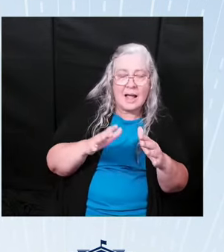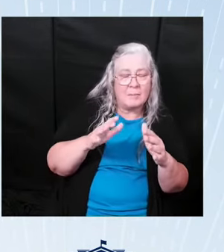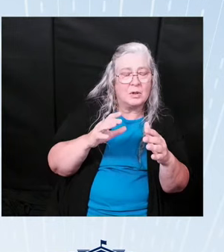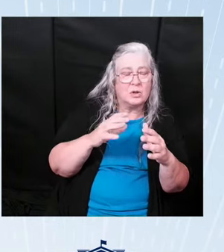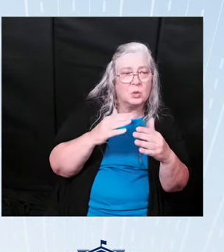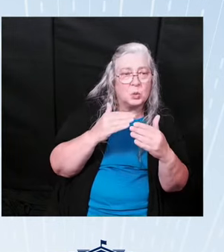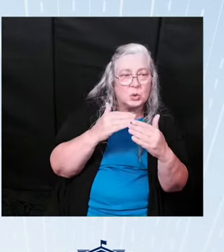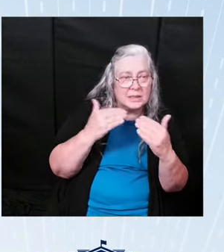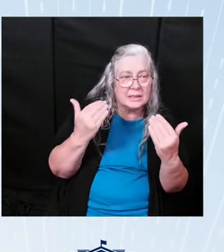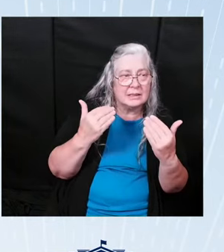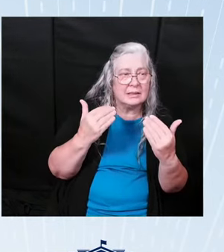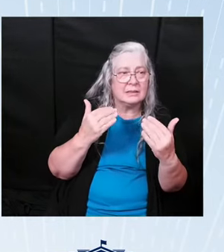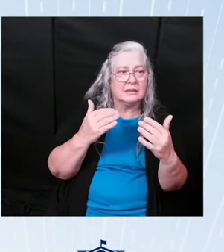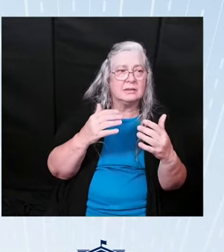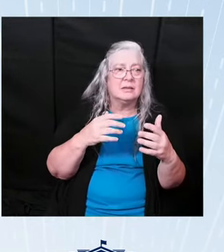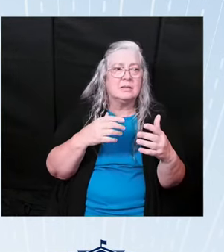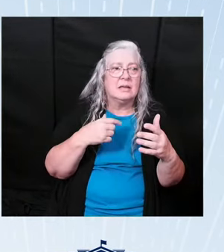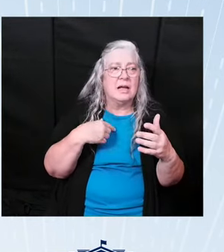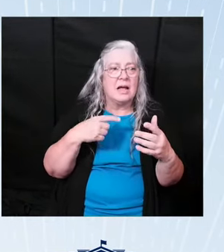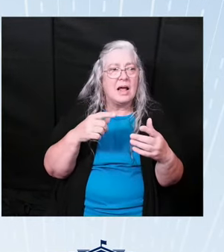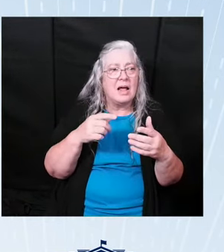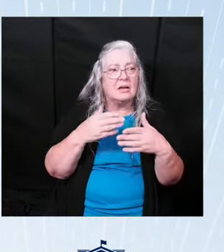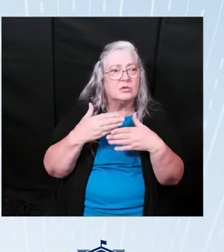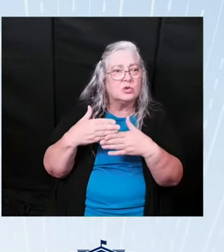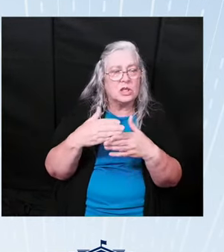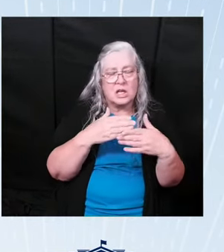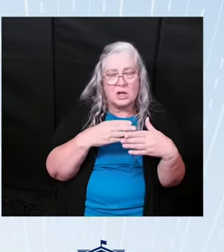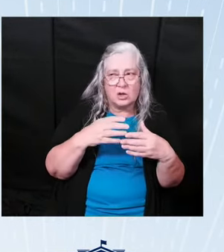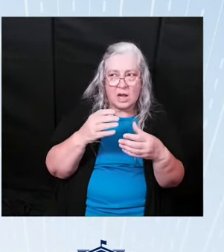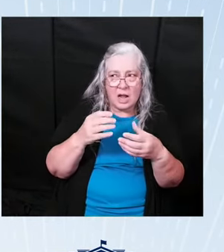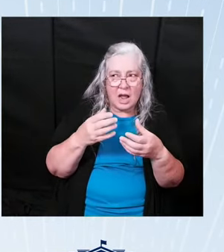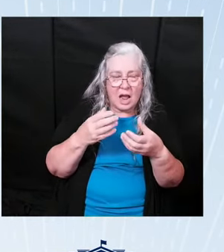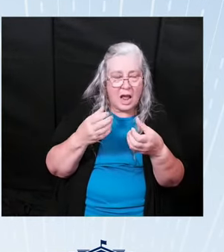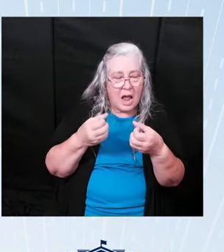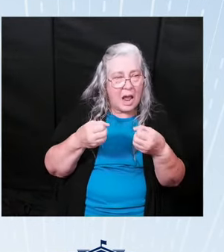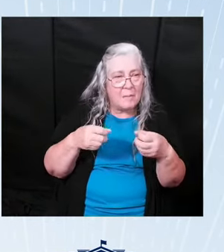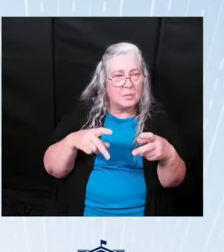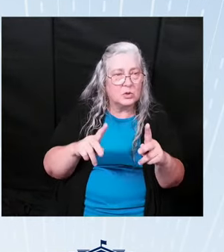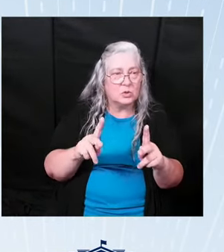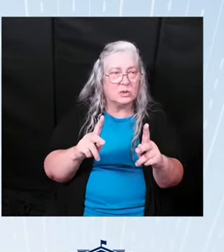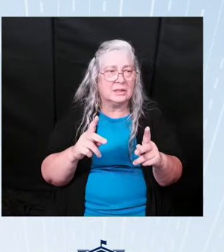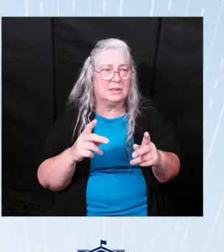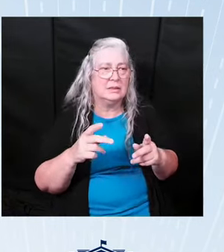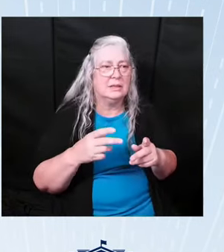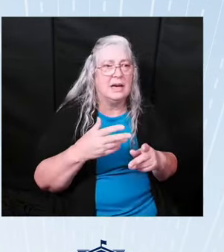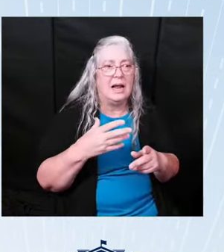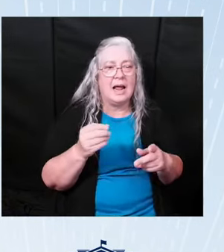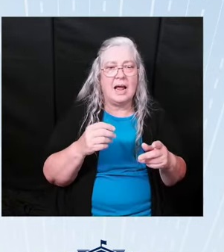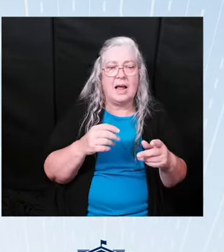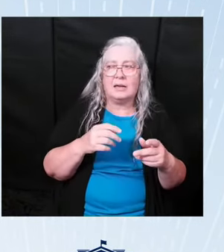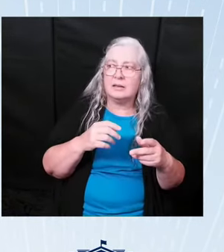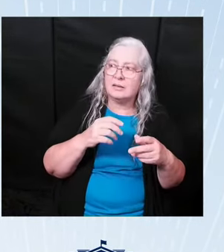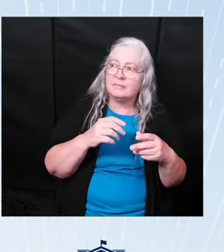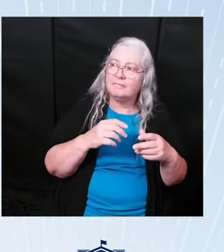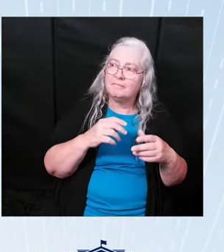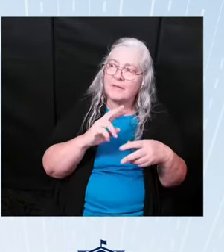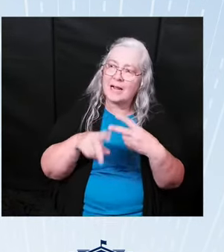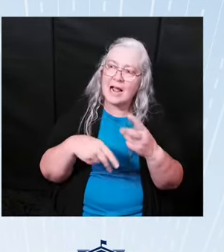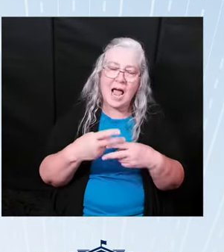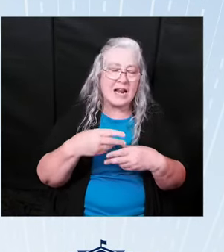times in my experience where I've been able to work with artists who are wonderful